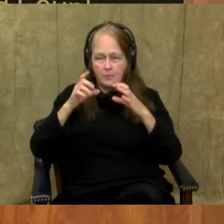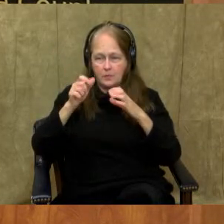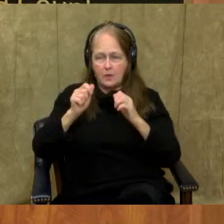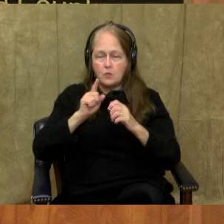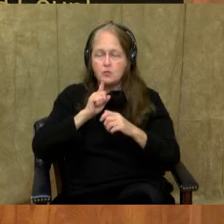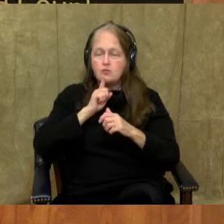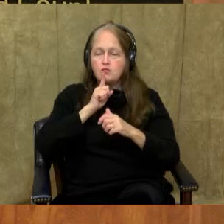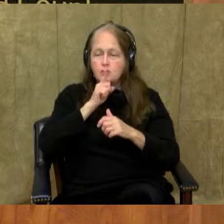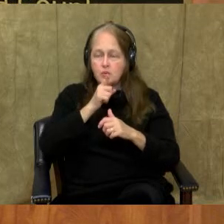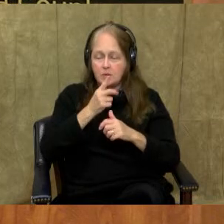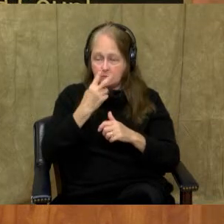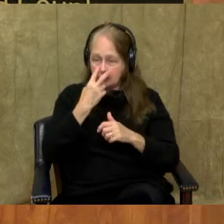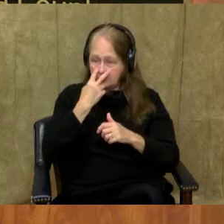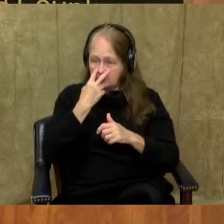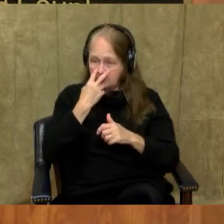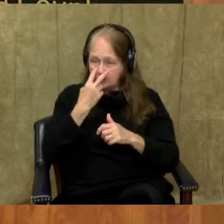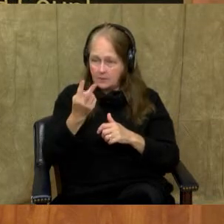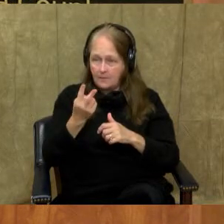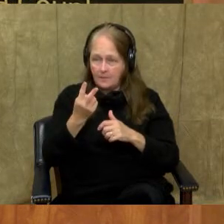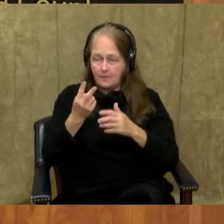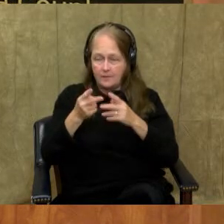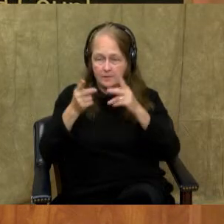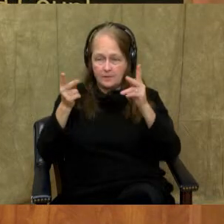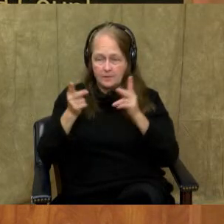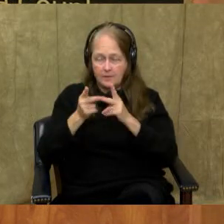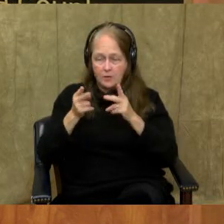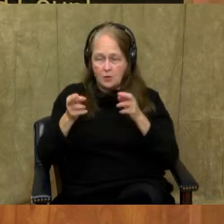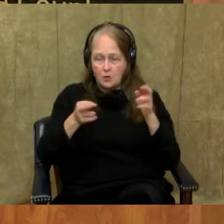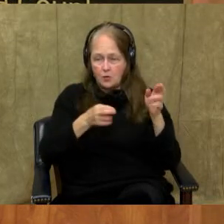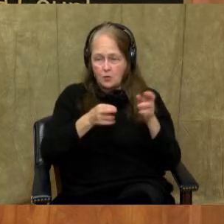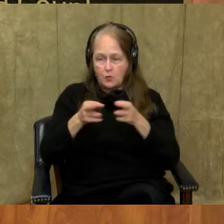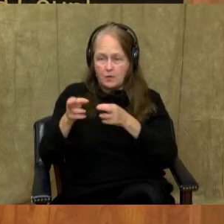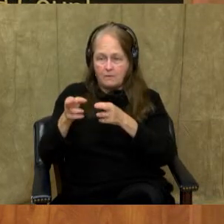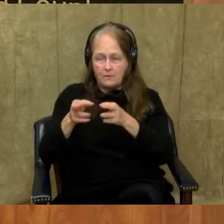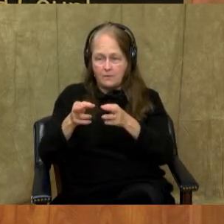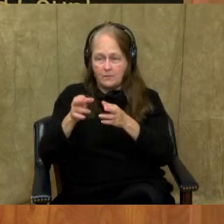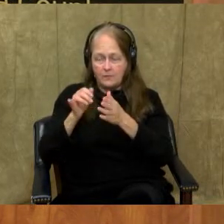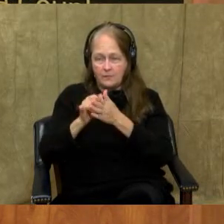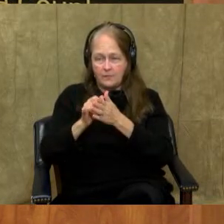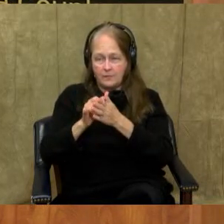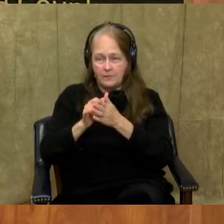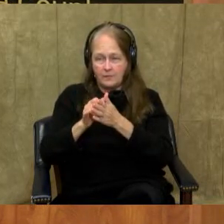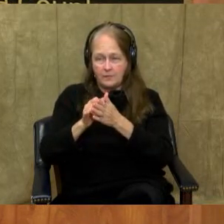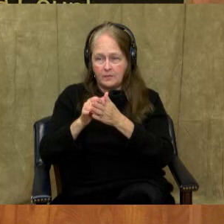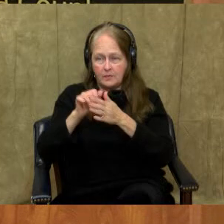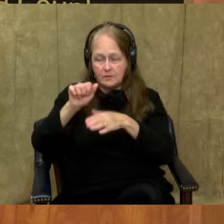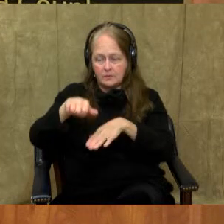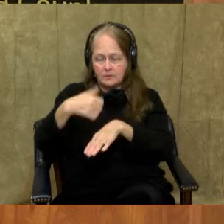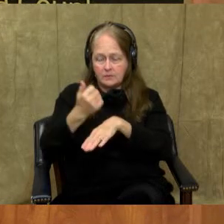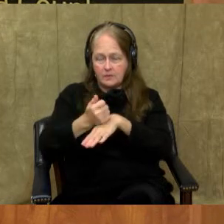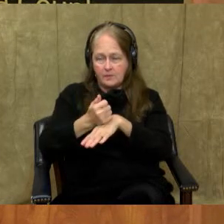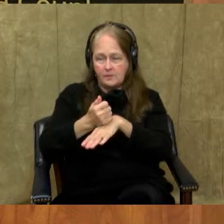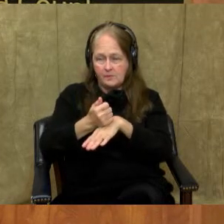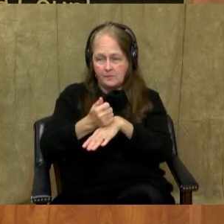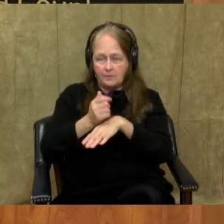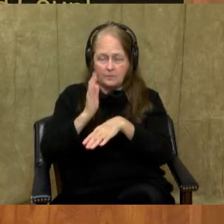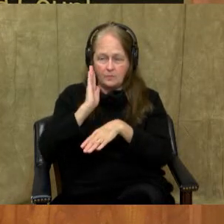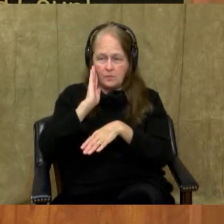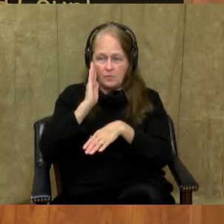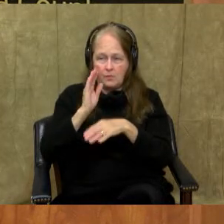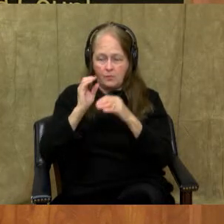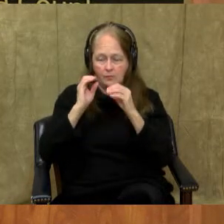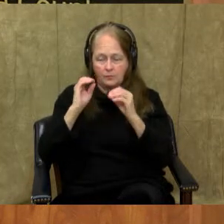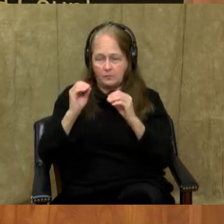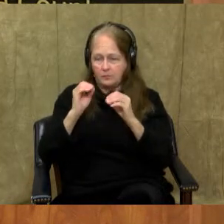really see a correlation between the location of rivers and the locations of settlements, cities. And that is